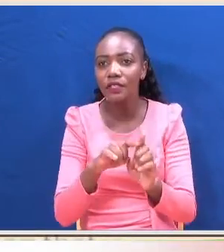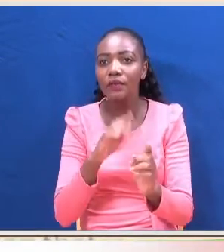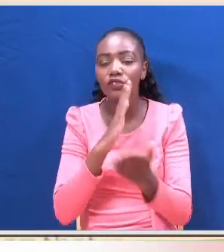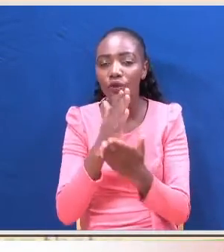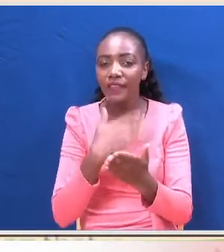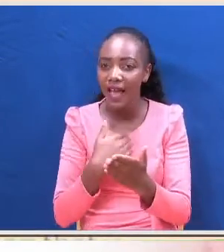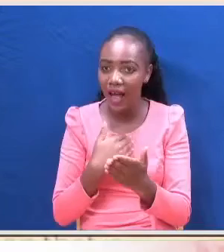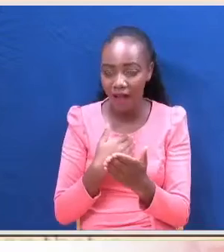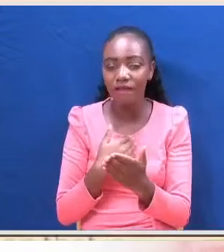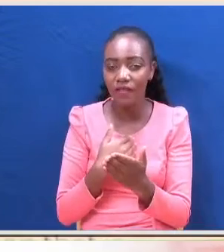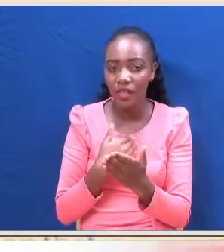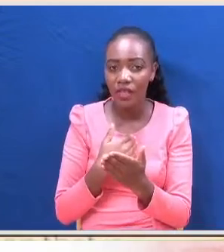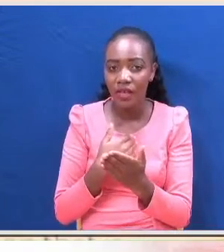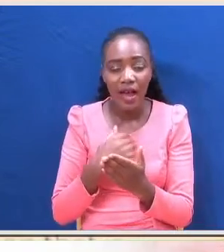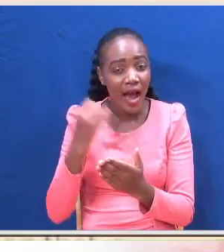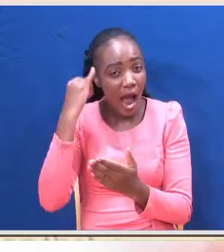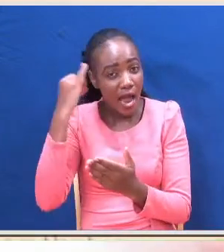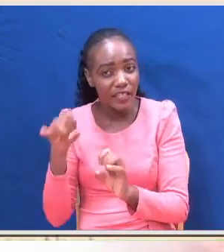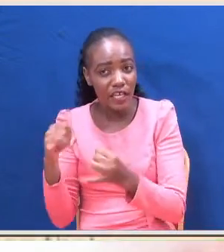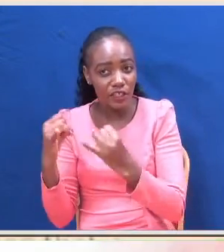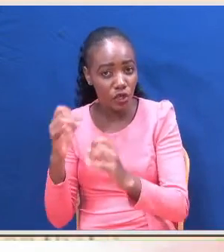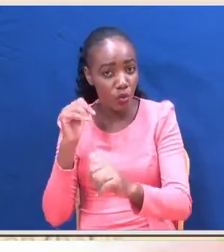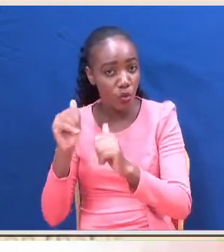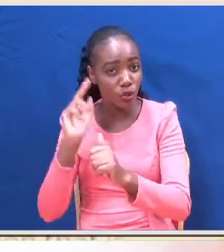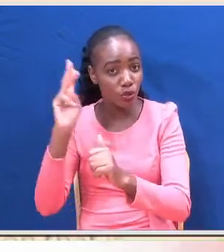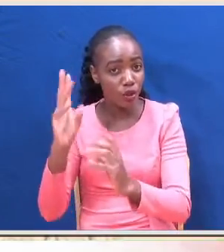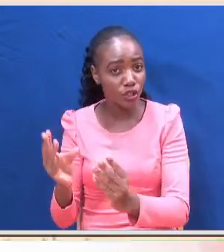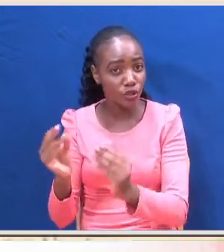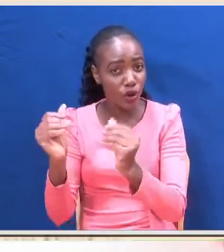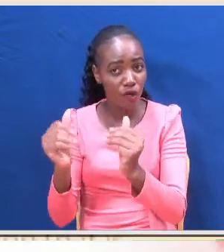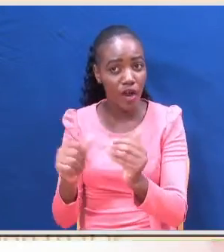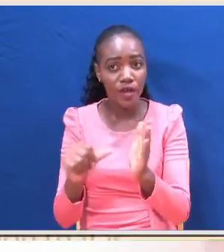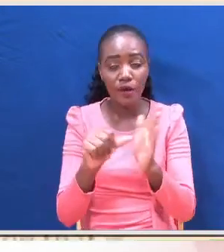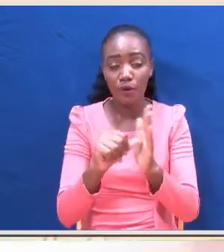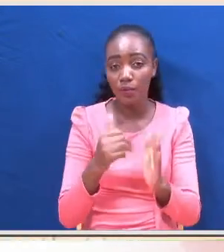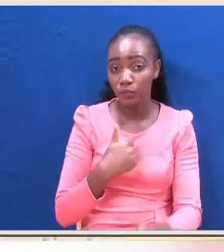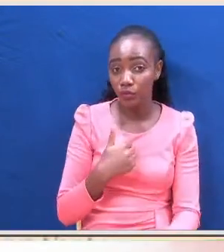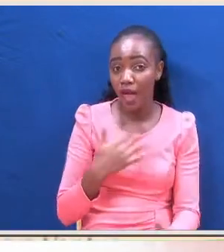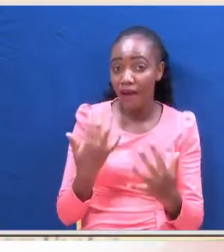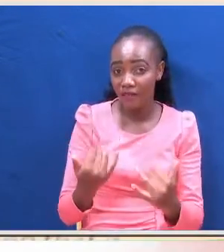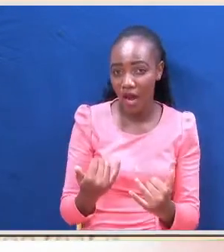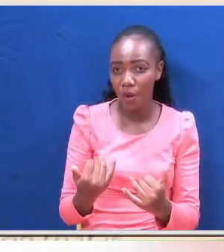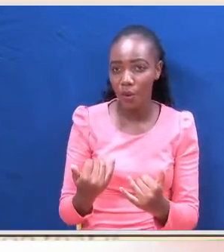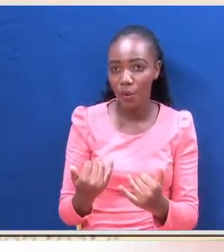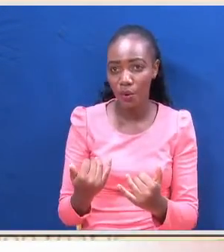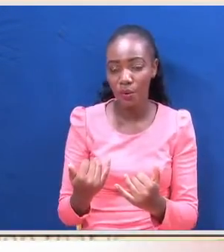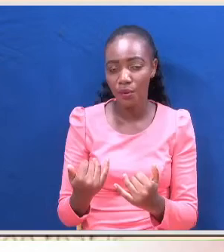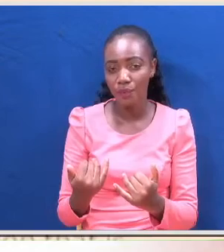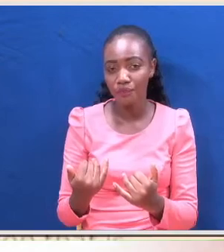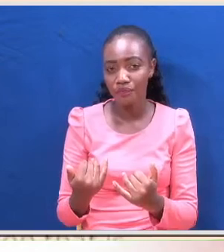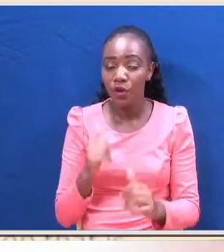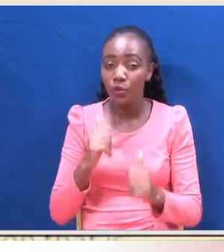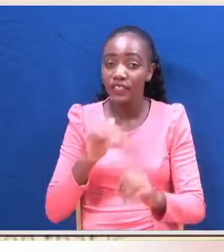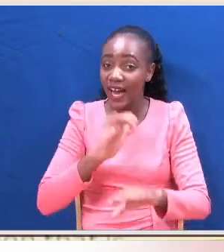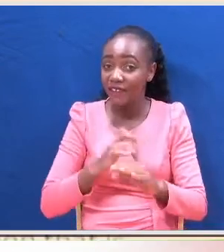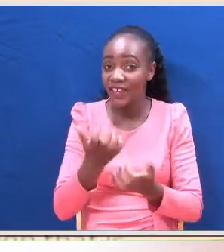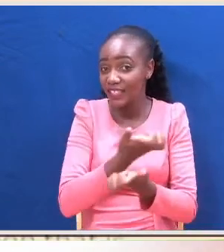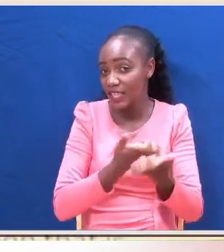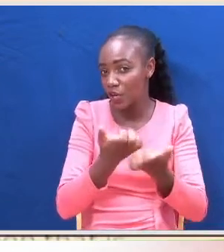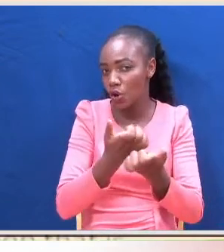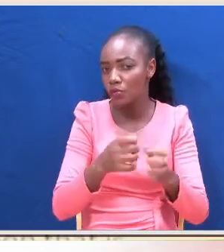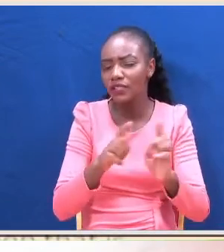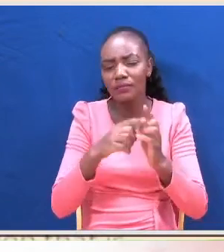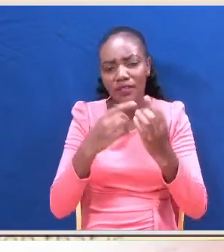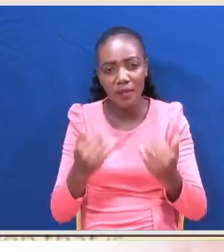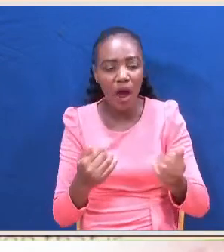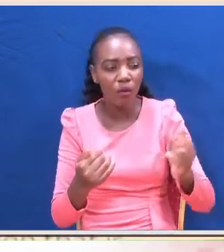innovative interventions that seek to address the varied implications of COVID-19 to the economy. So far,